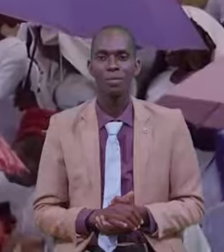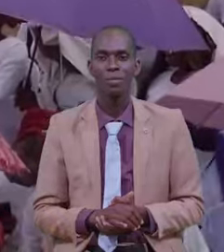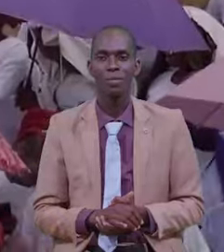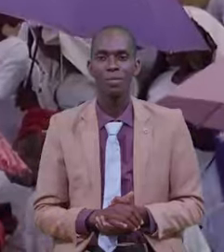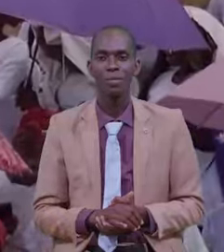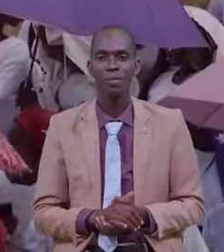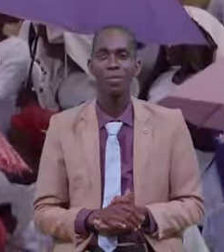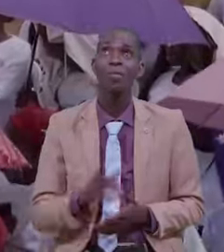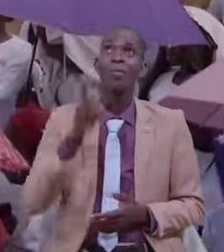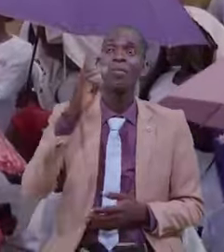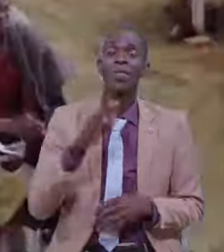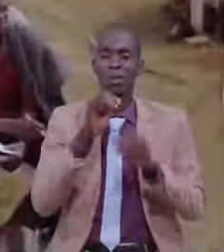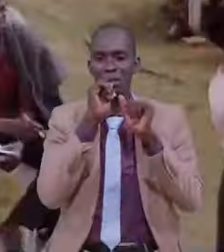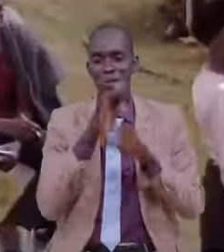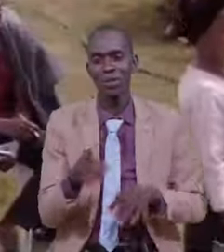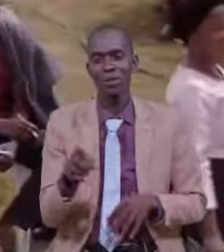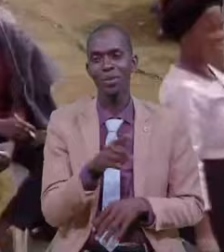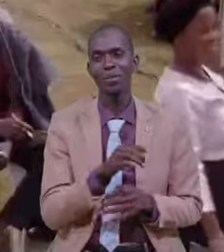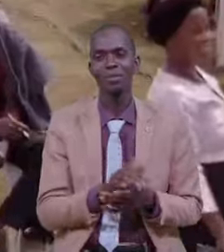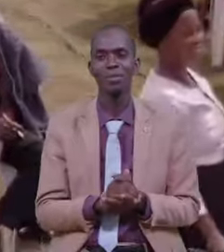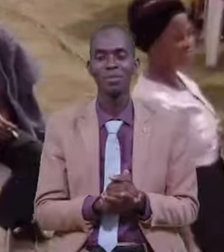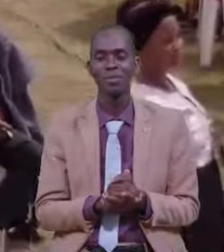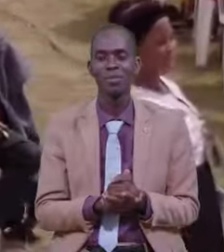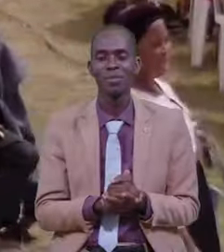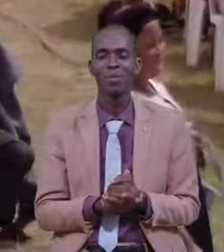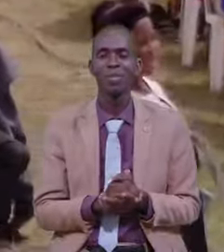God bless you. Double amen.